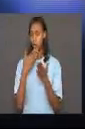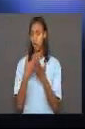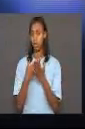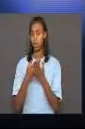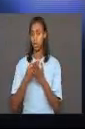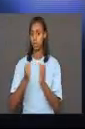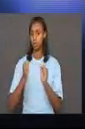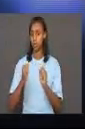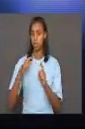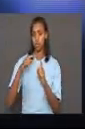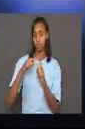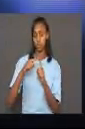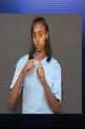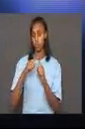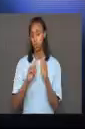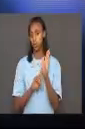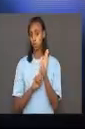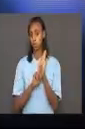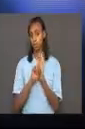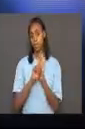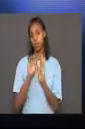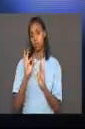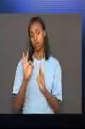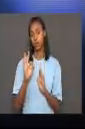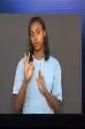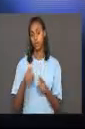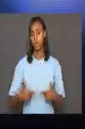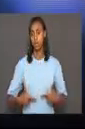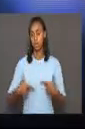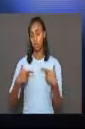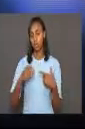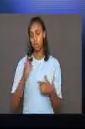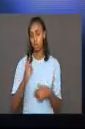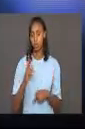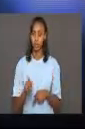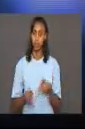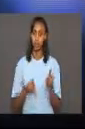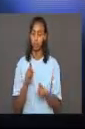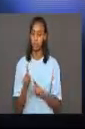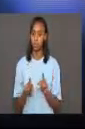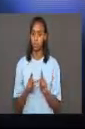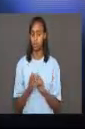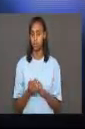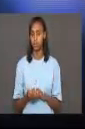great challenge for the improvement of the lives of the people.